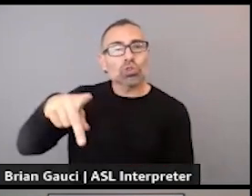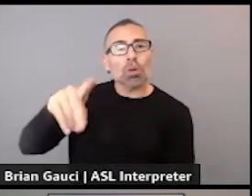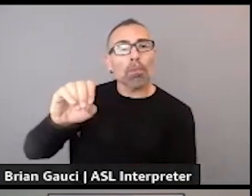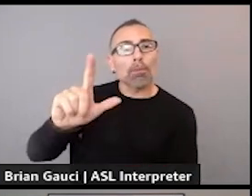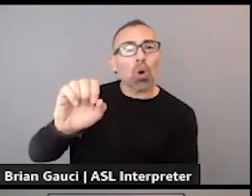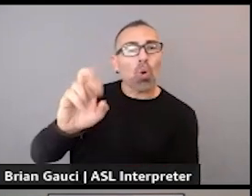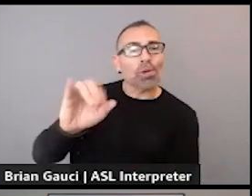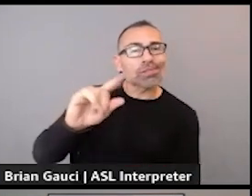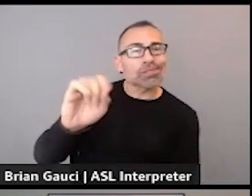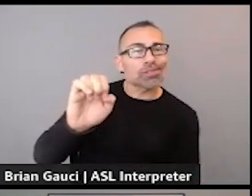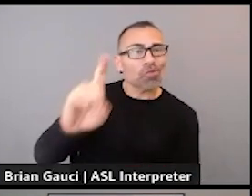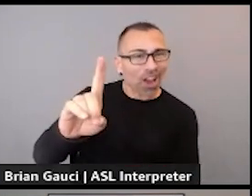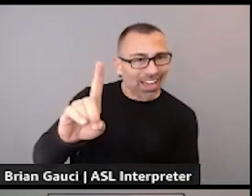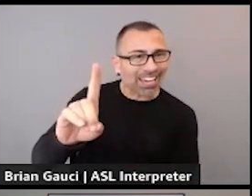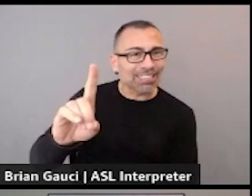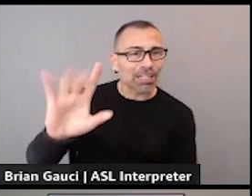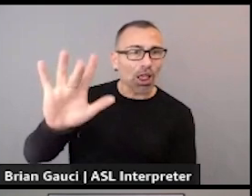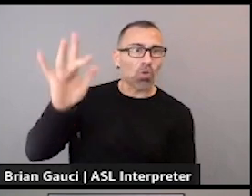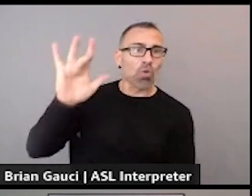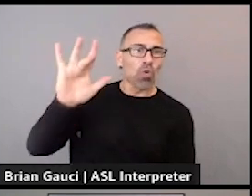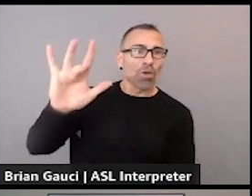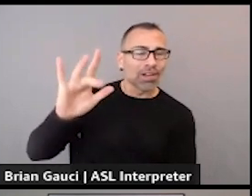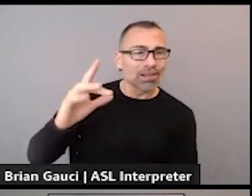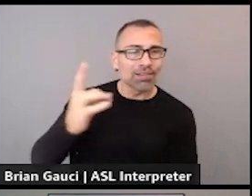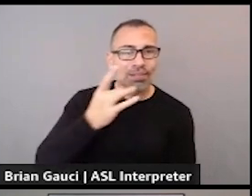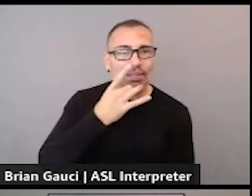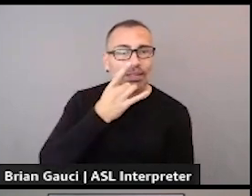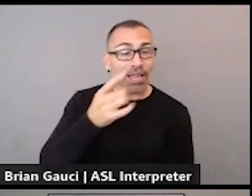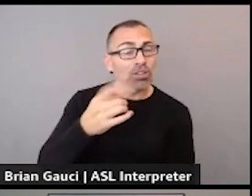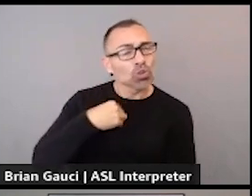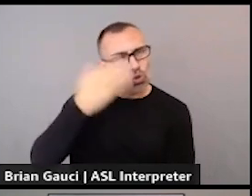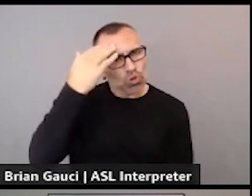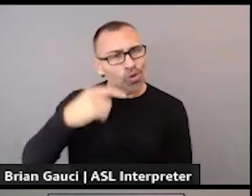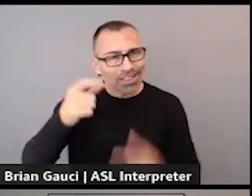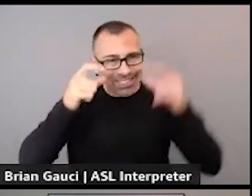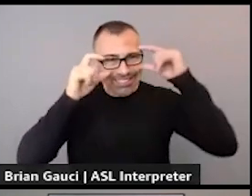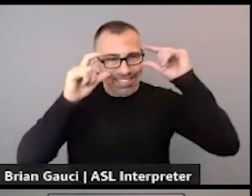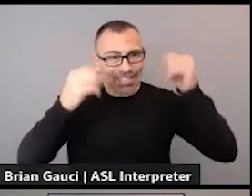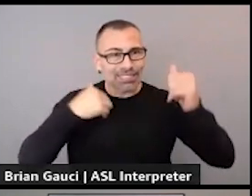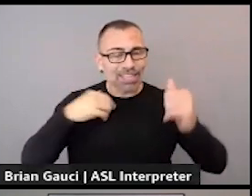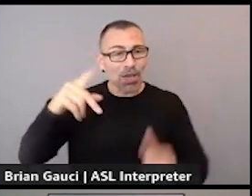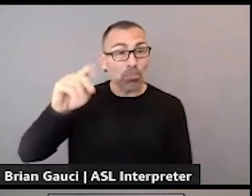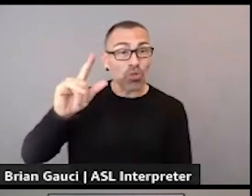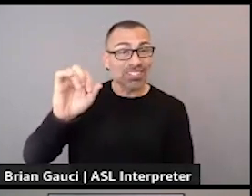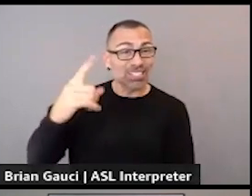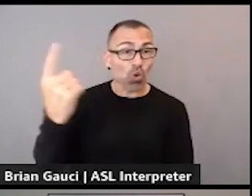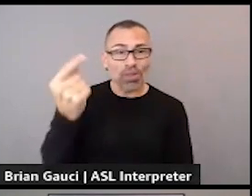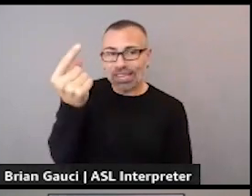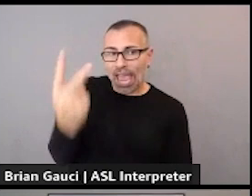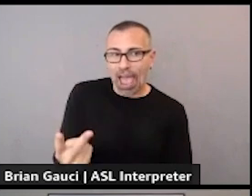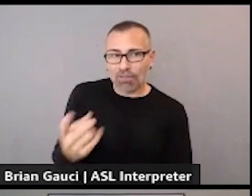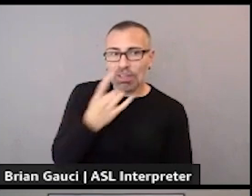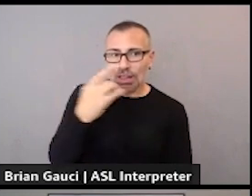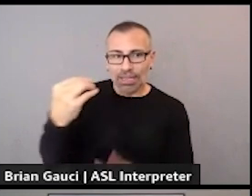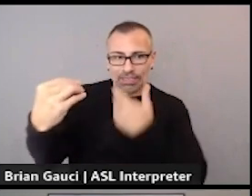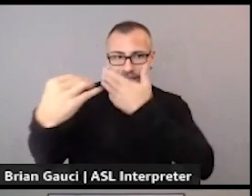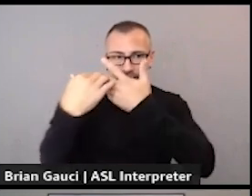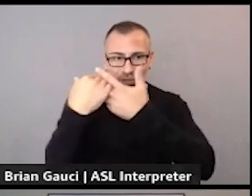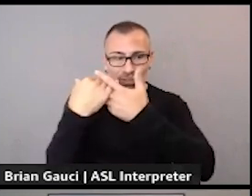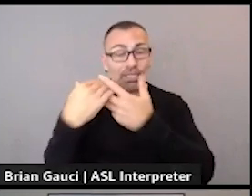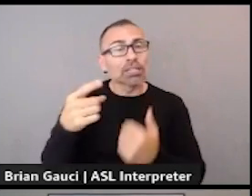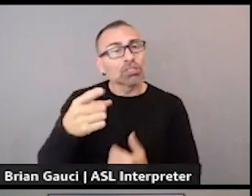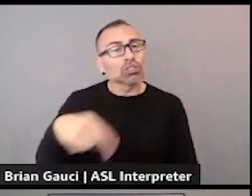discovery or being able to, be like, hey, if I have this element and that element and I mix them together, what will it look like? So it's more complex problems that